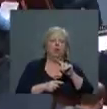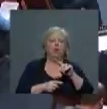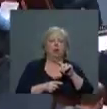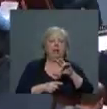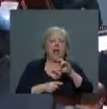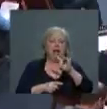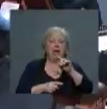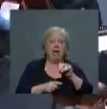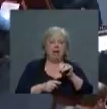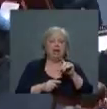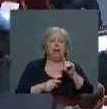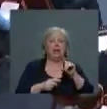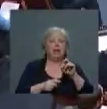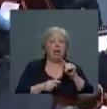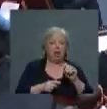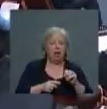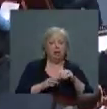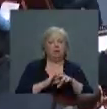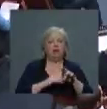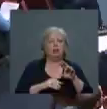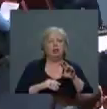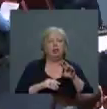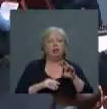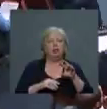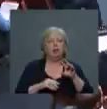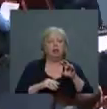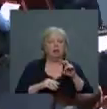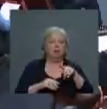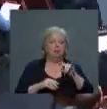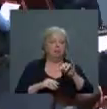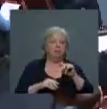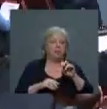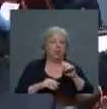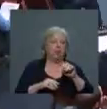subdivision. Is there a motion to approve?